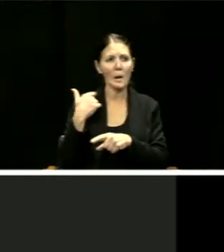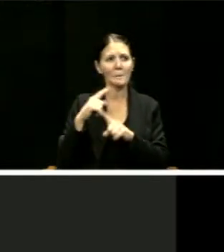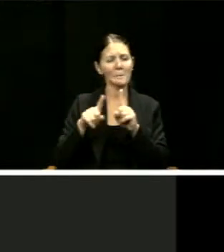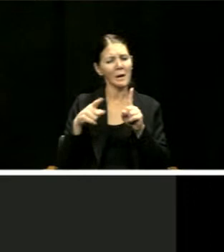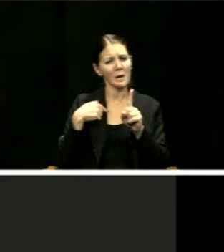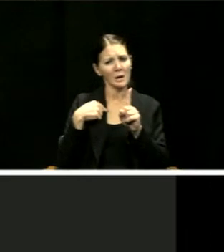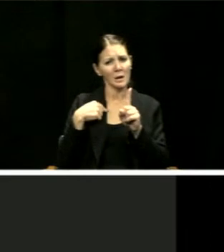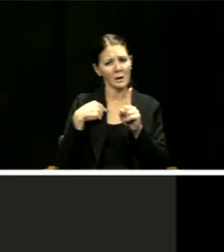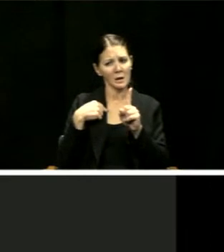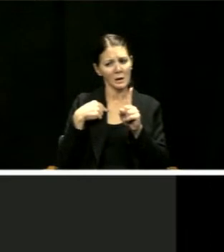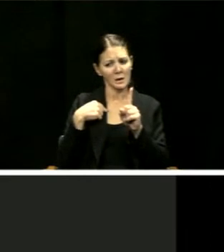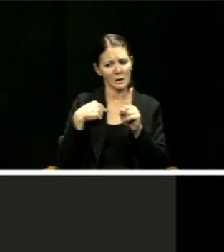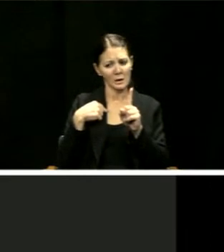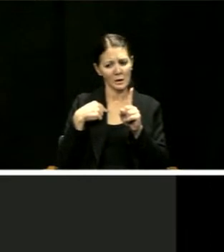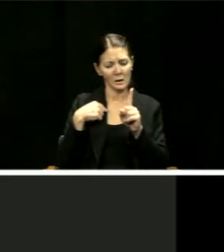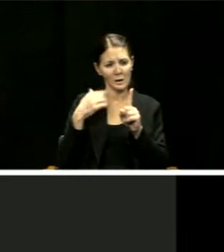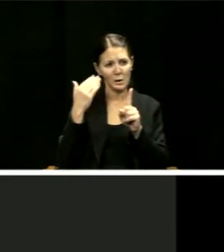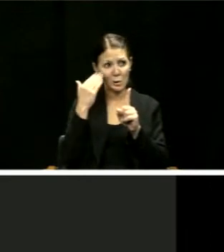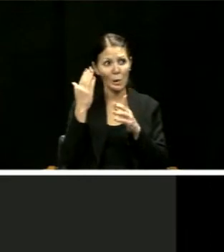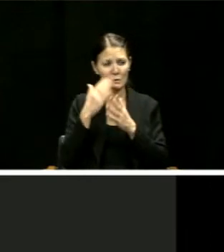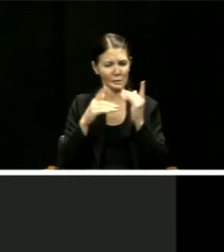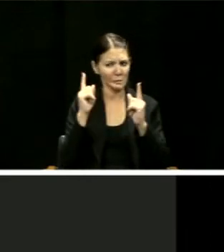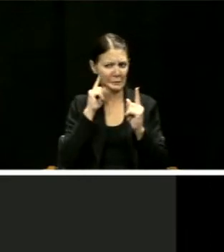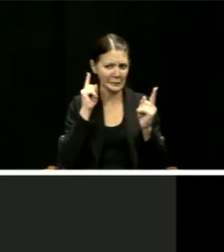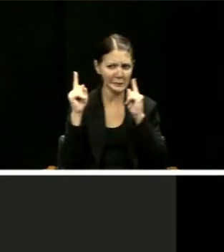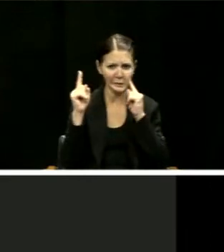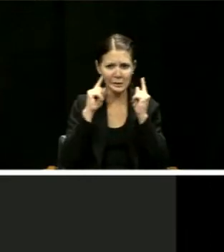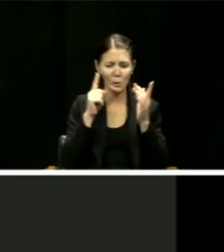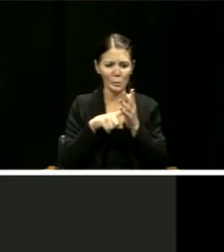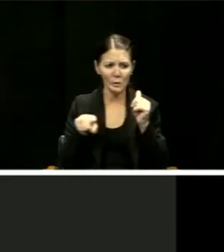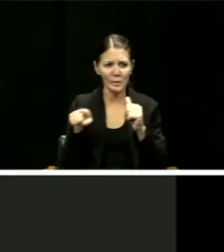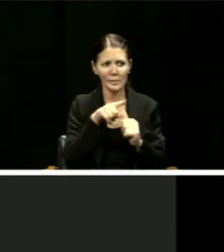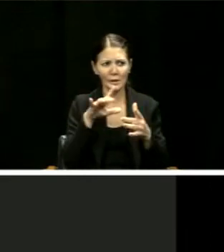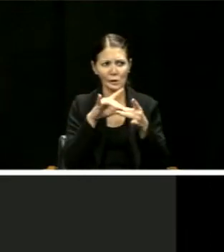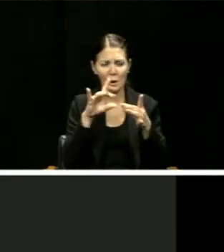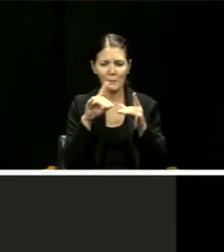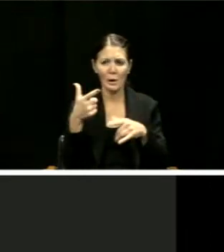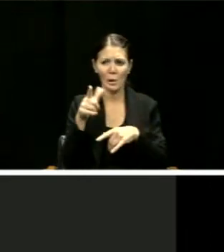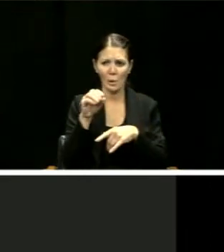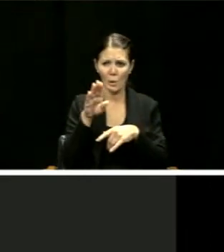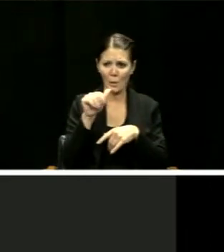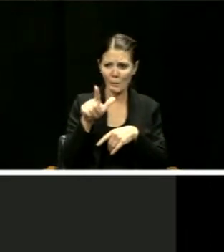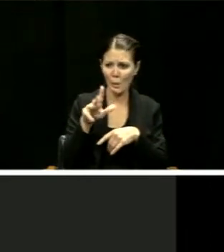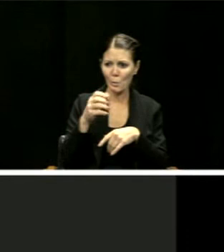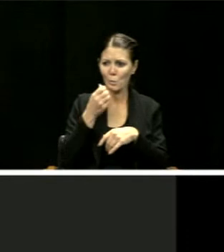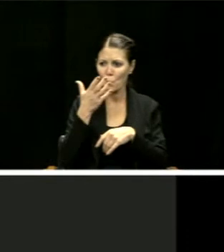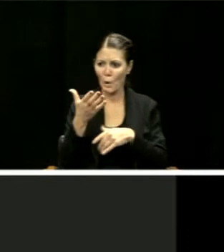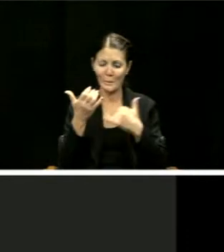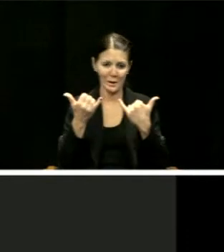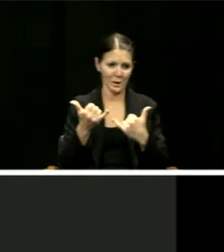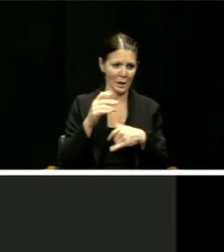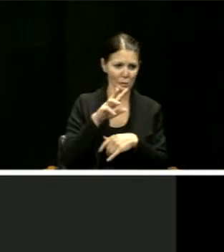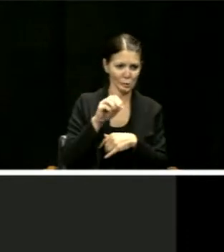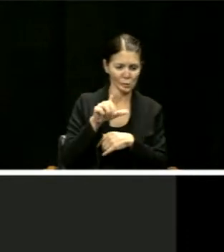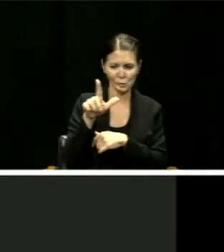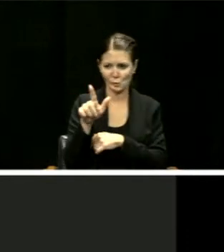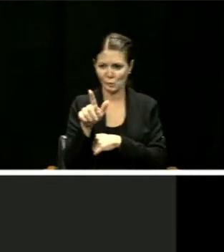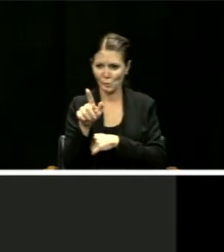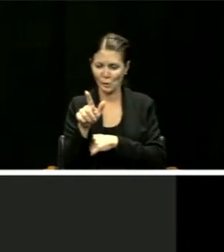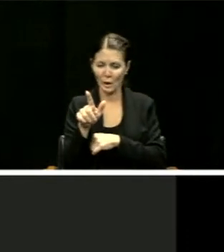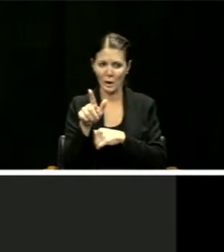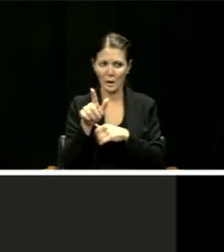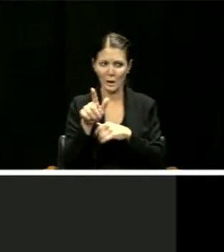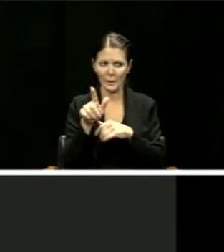to what some of the residents already talked about, global warming, 2021. And talking with the